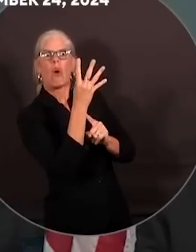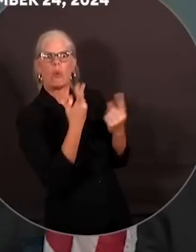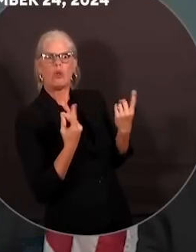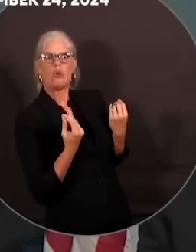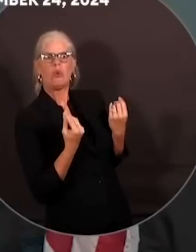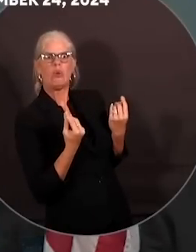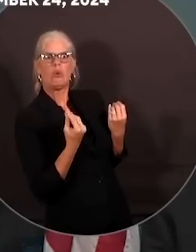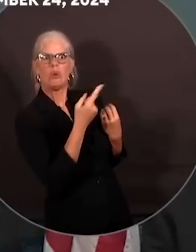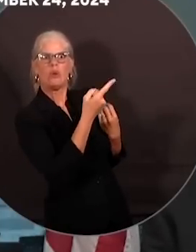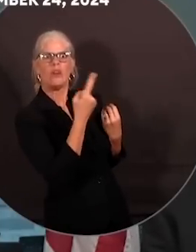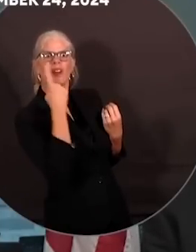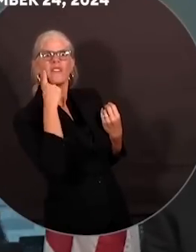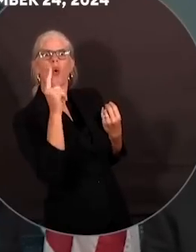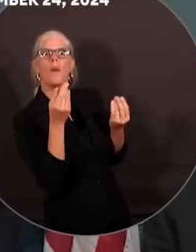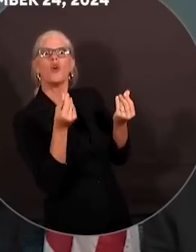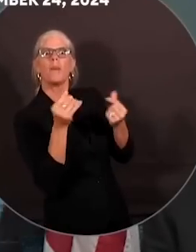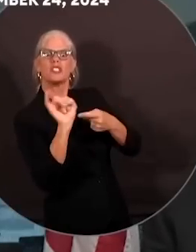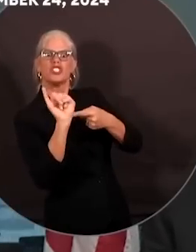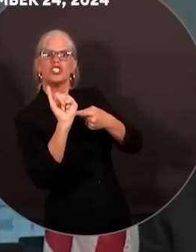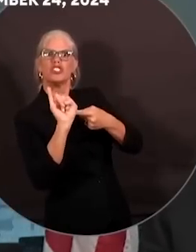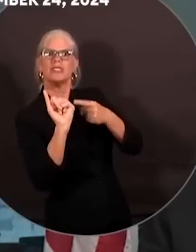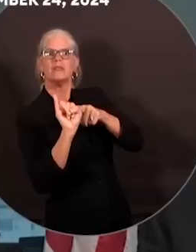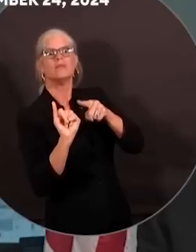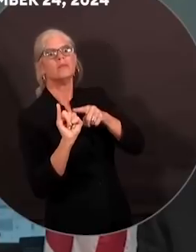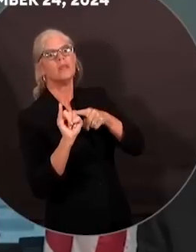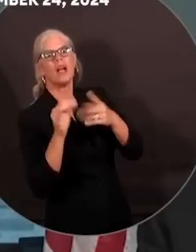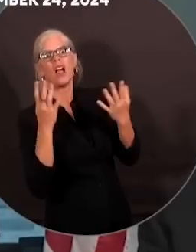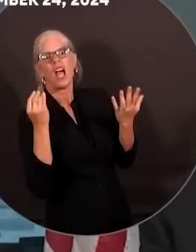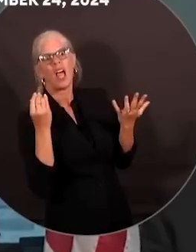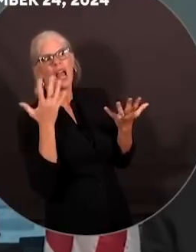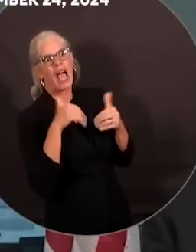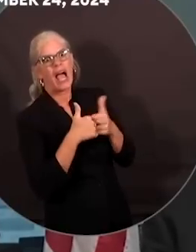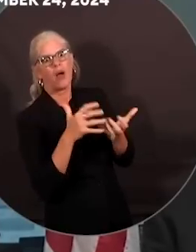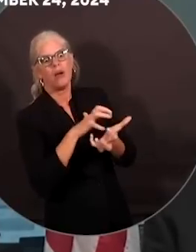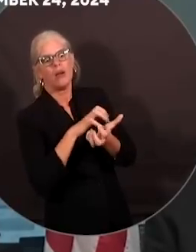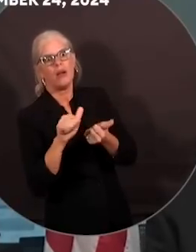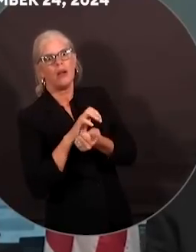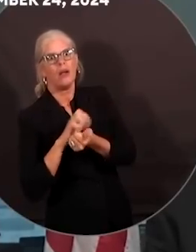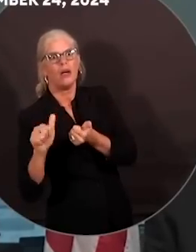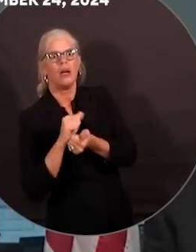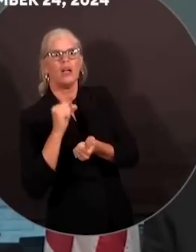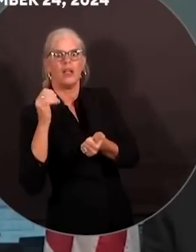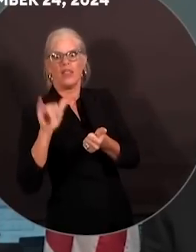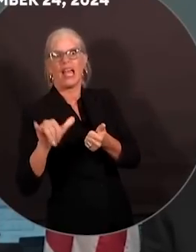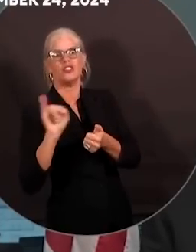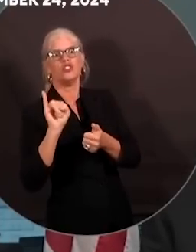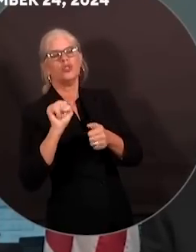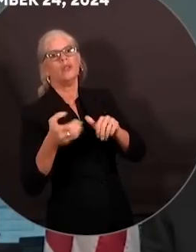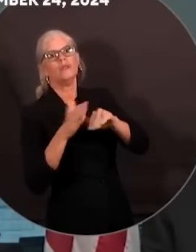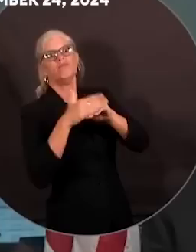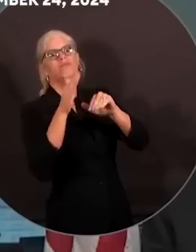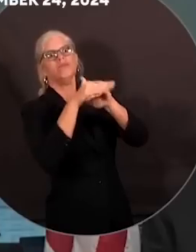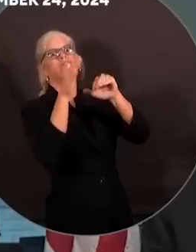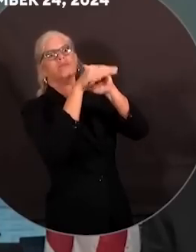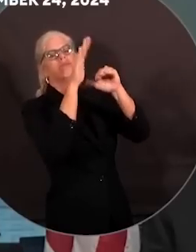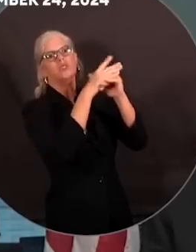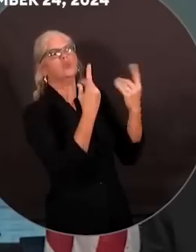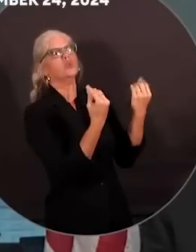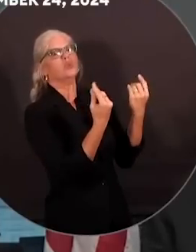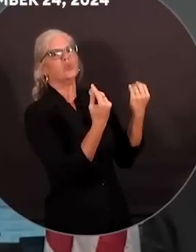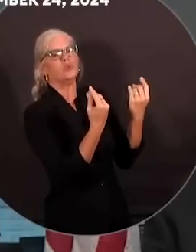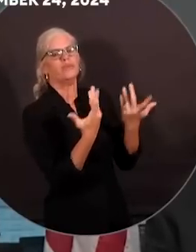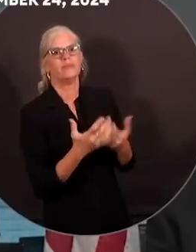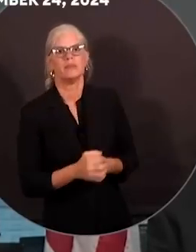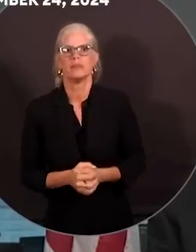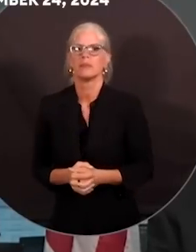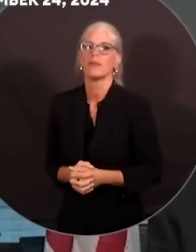market and its consumers, and how devastating could a major hurricane be to the market? Well, we had a major in last